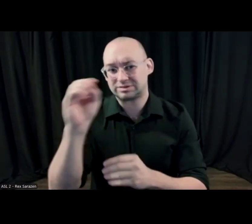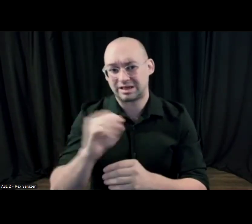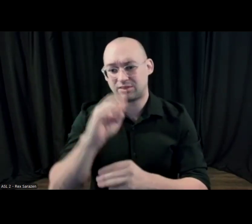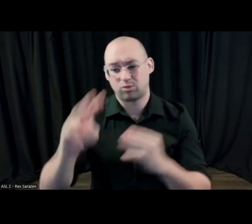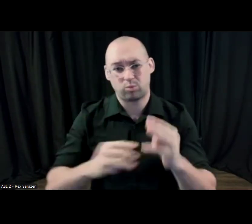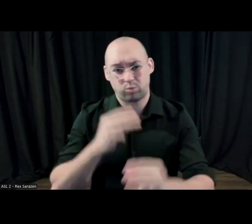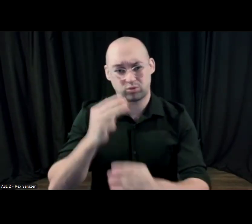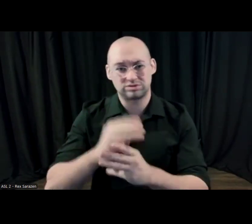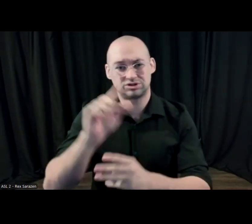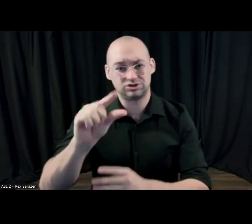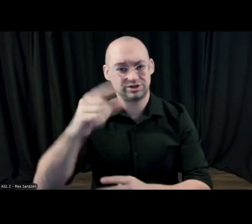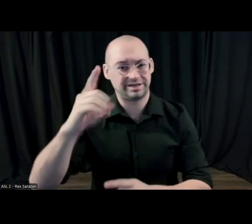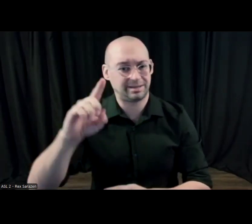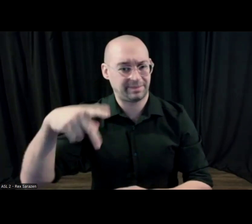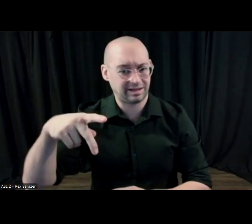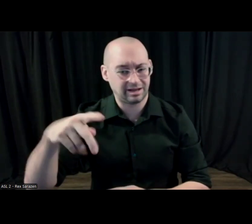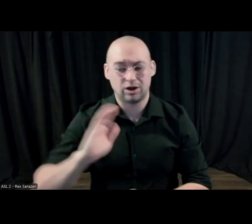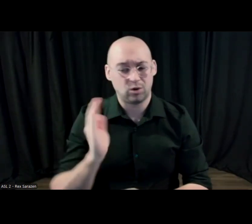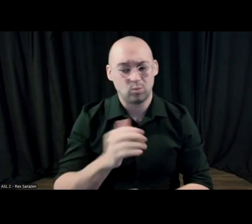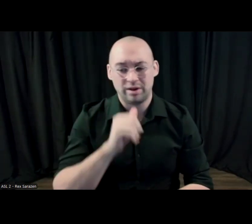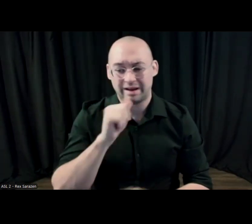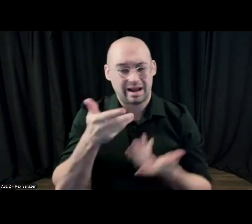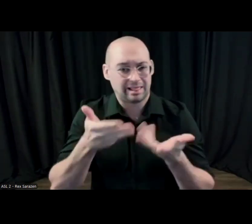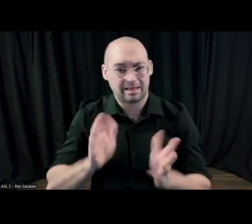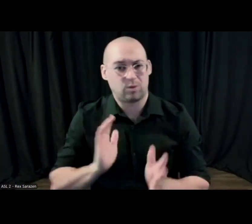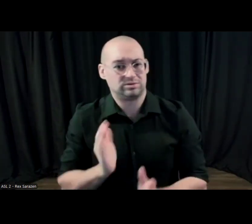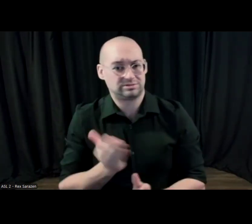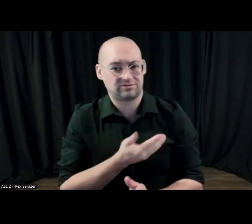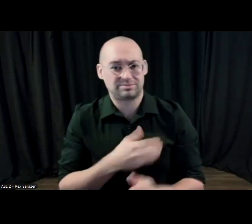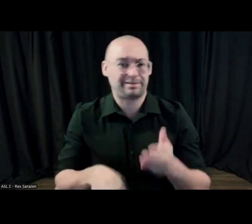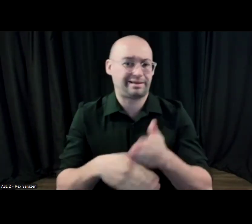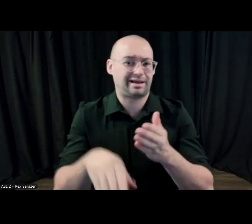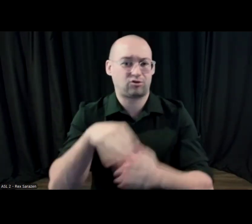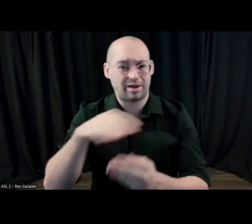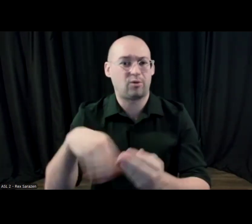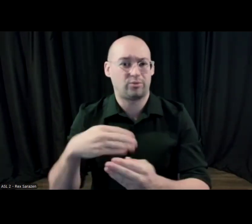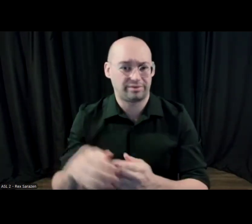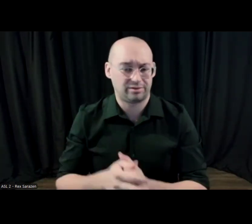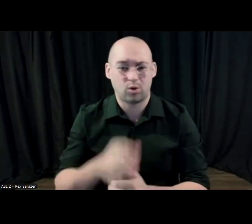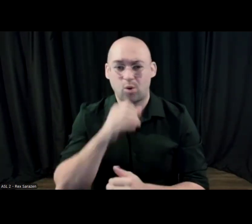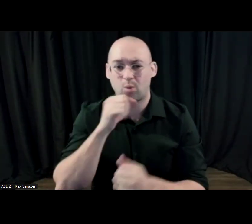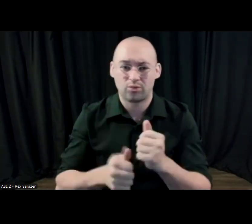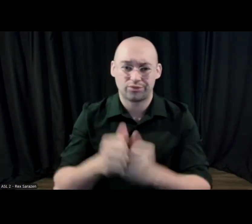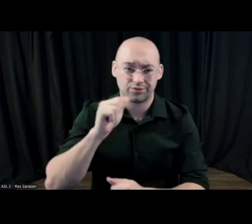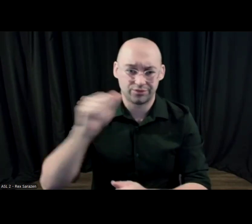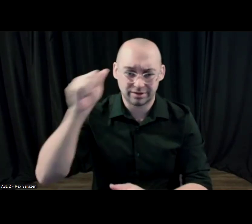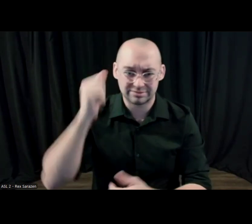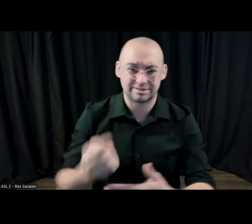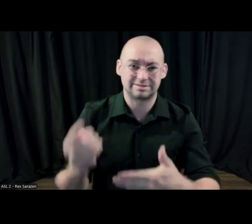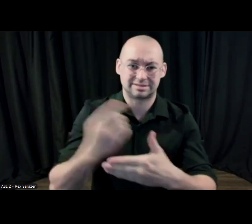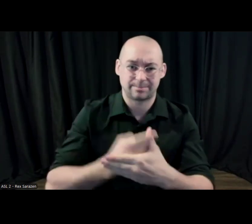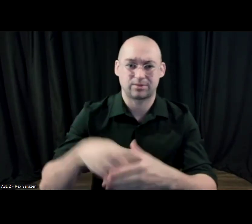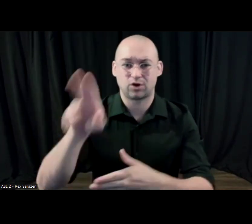domestic product, we are not going to allow ourselves to be kicked around, our older adults and disabled